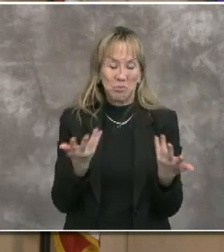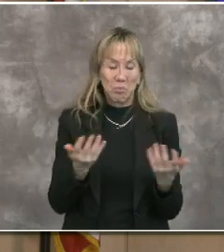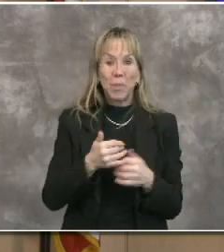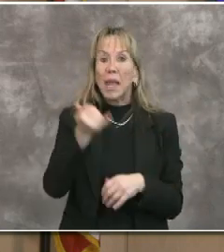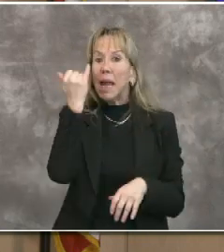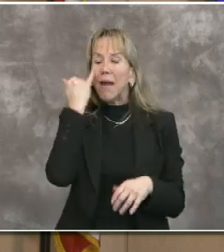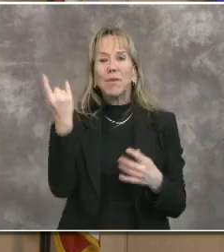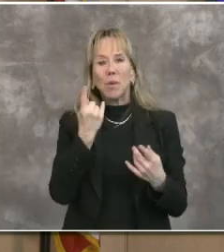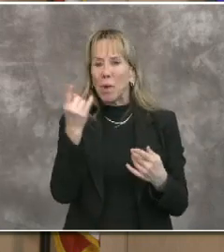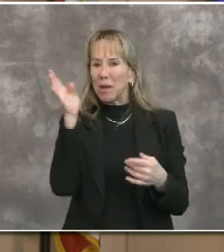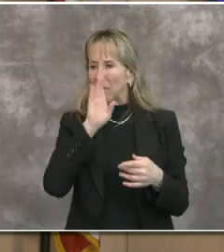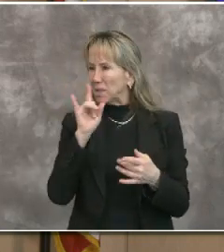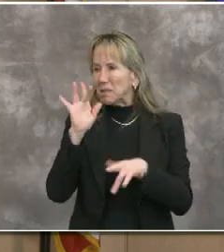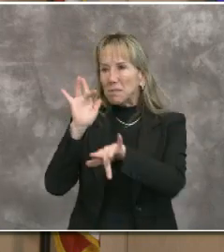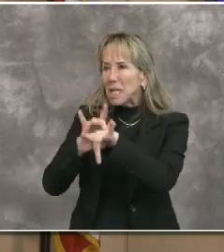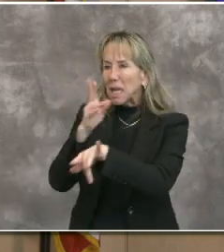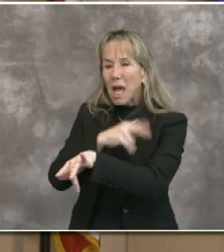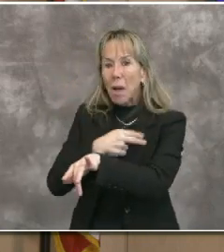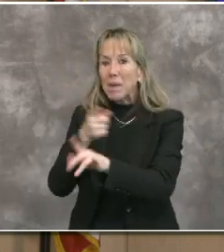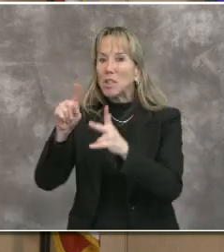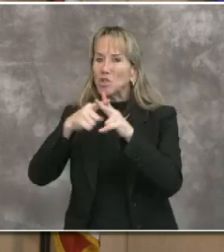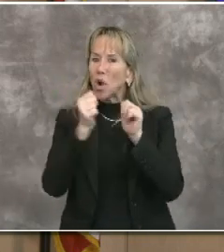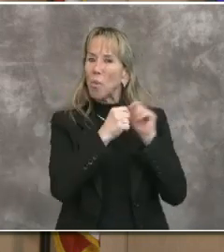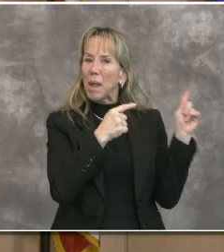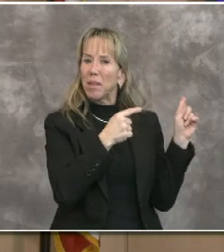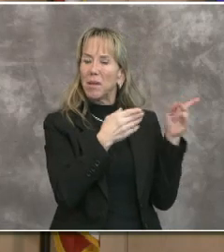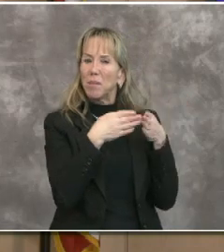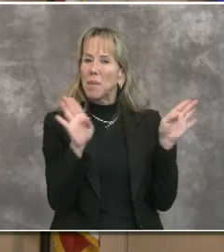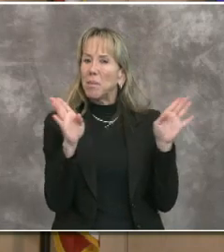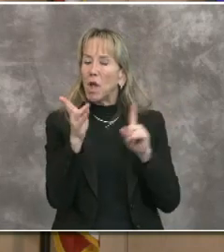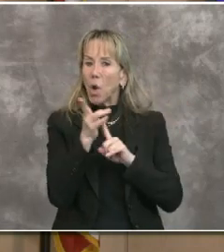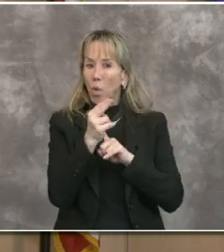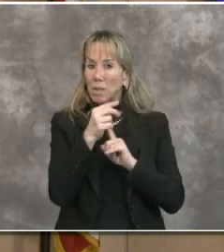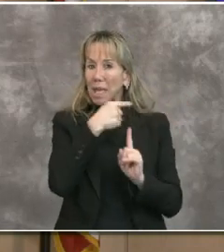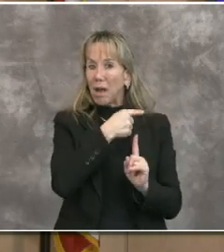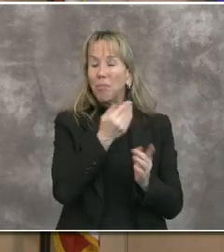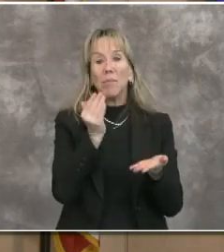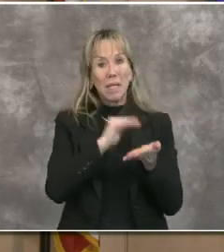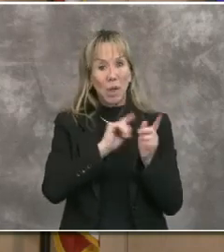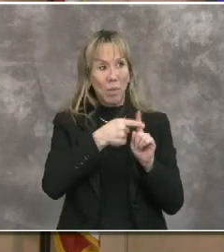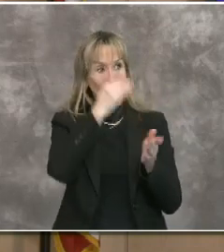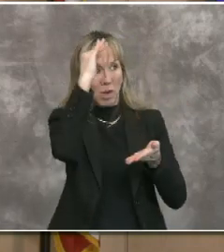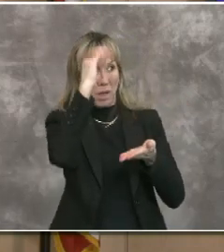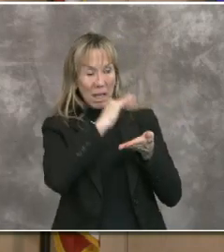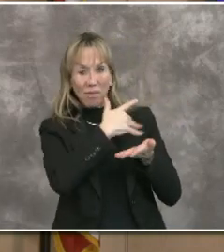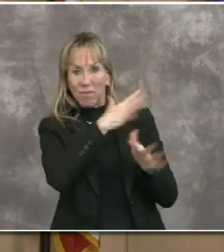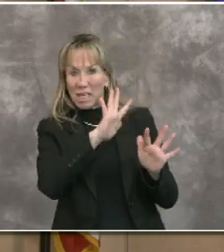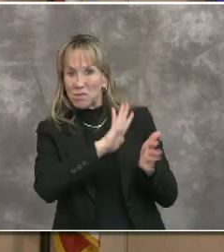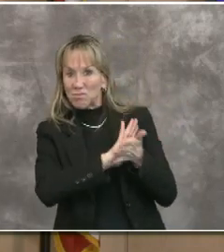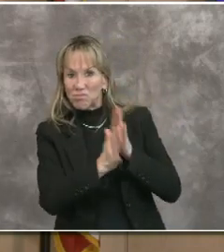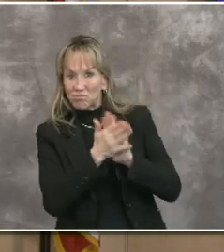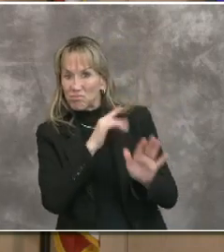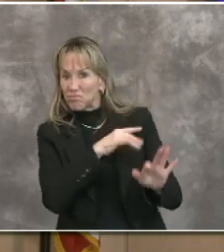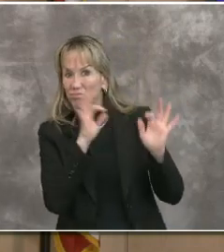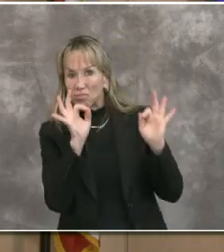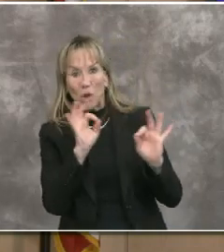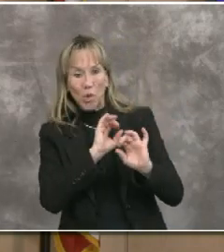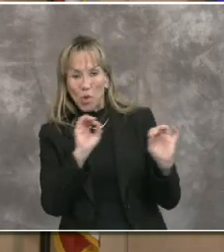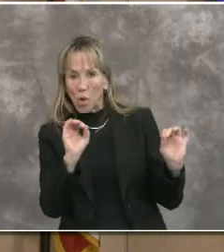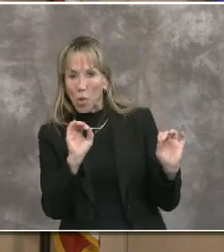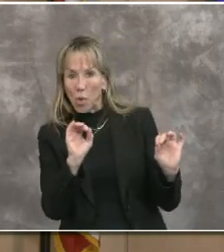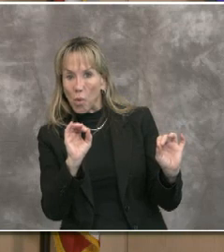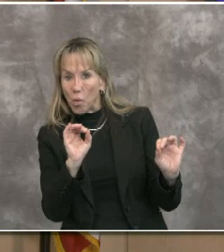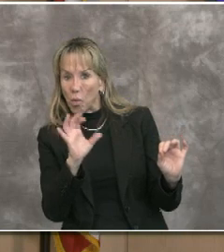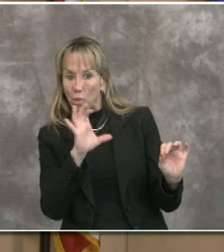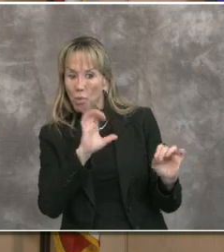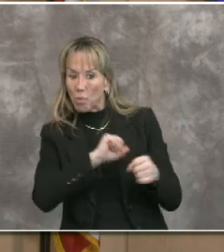and they start at the public health motel room, then again, when they clear the criteria that they are through their COVID-19 exposure, then